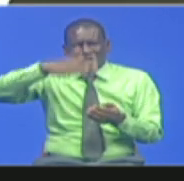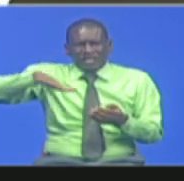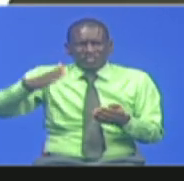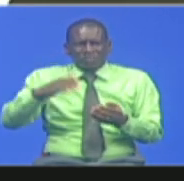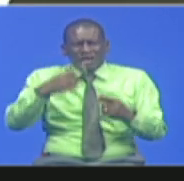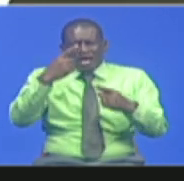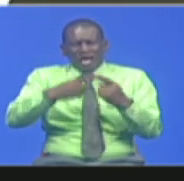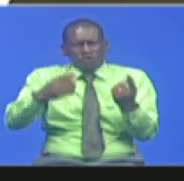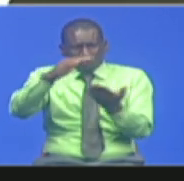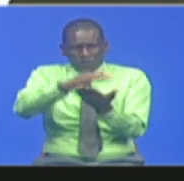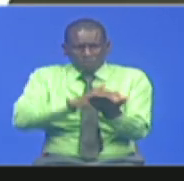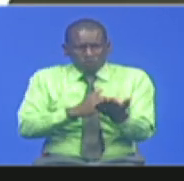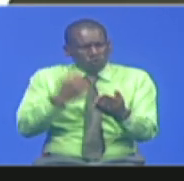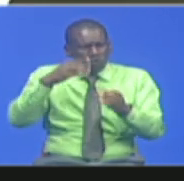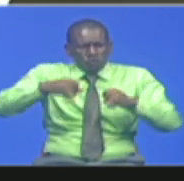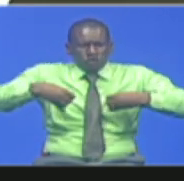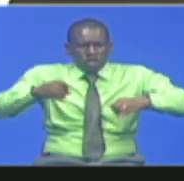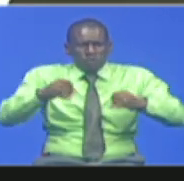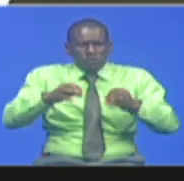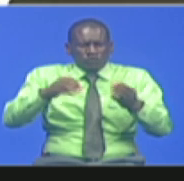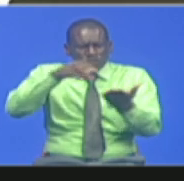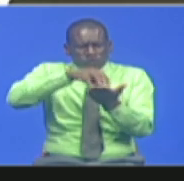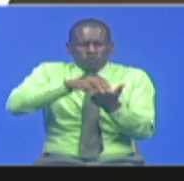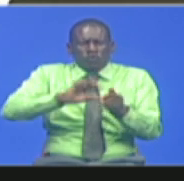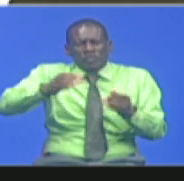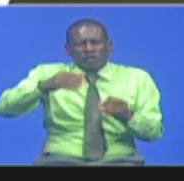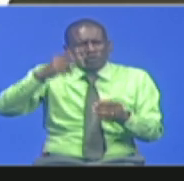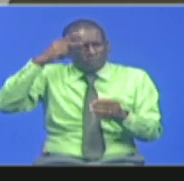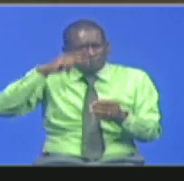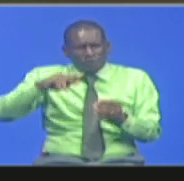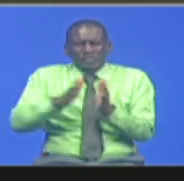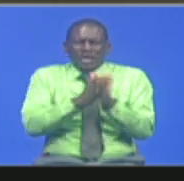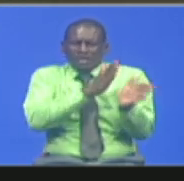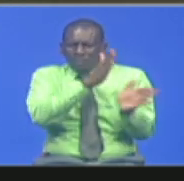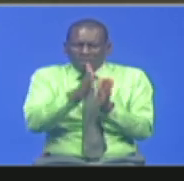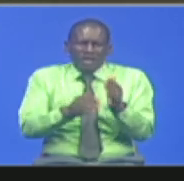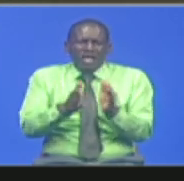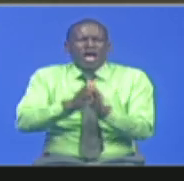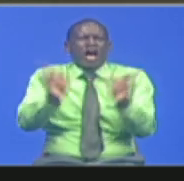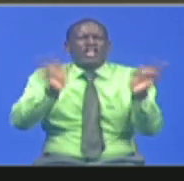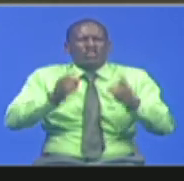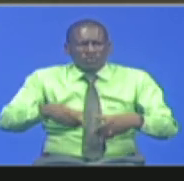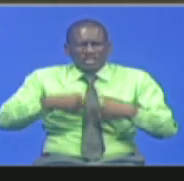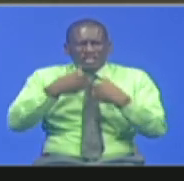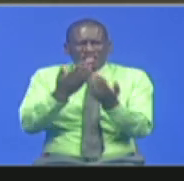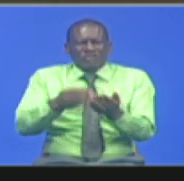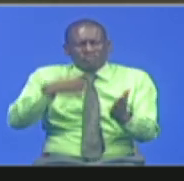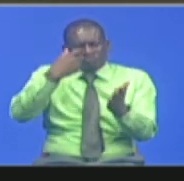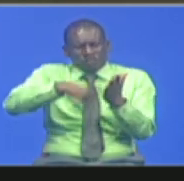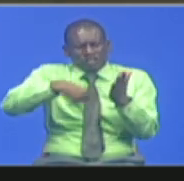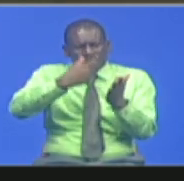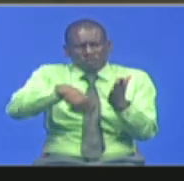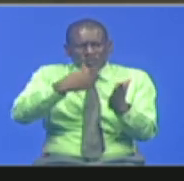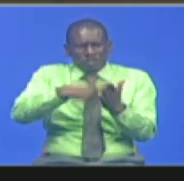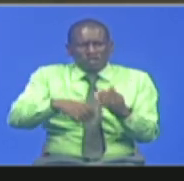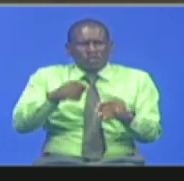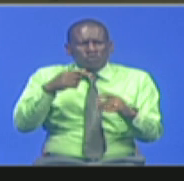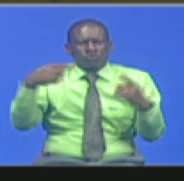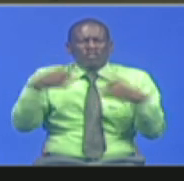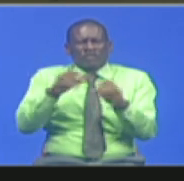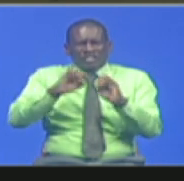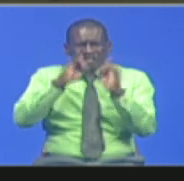annual report on implementation status of the county policies and plans, failure to remit statutory deductions to the relevant